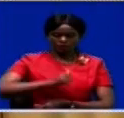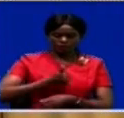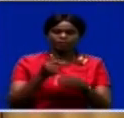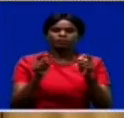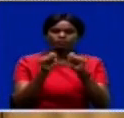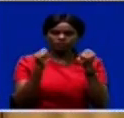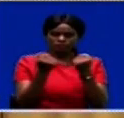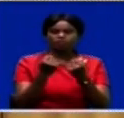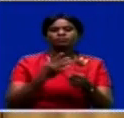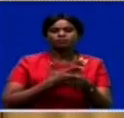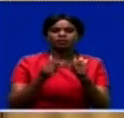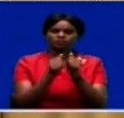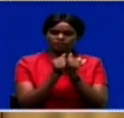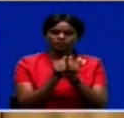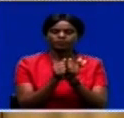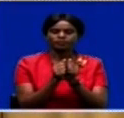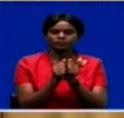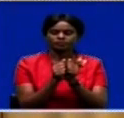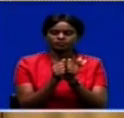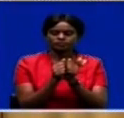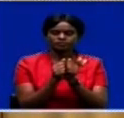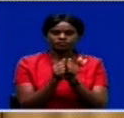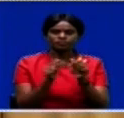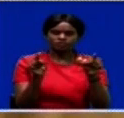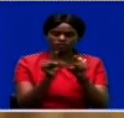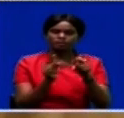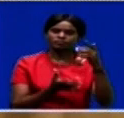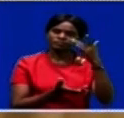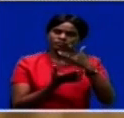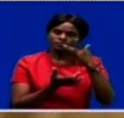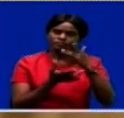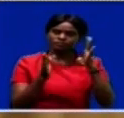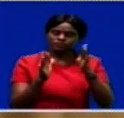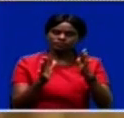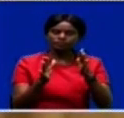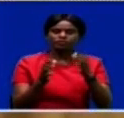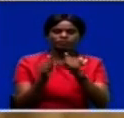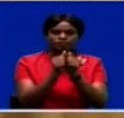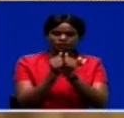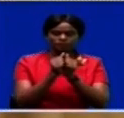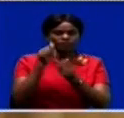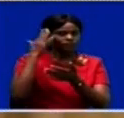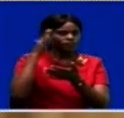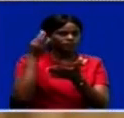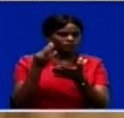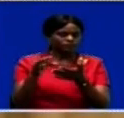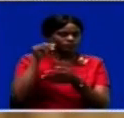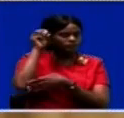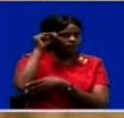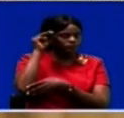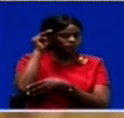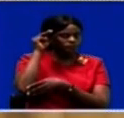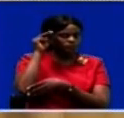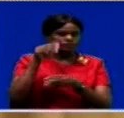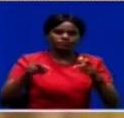especially the technicians that I came with and the Demand Secretary from the Ministry of